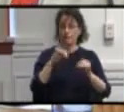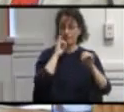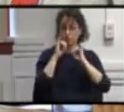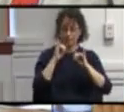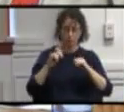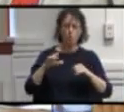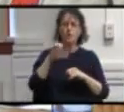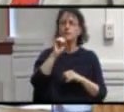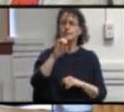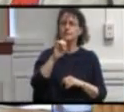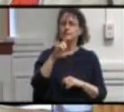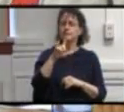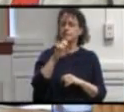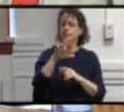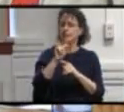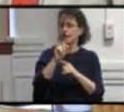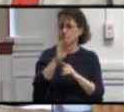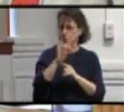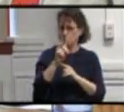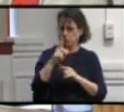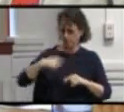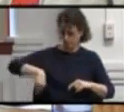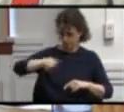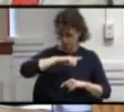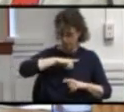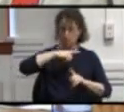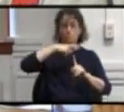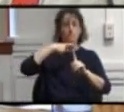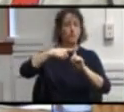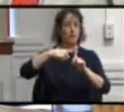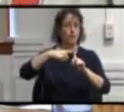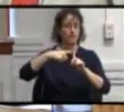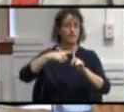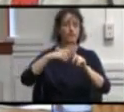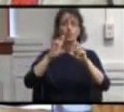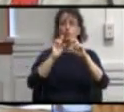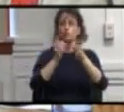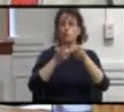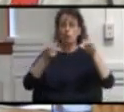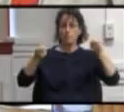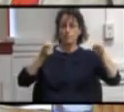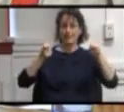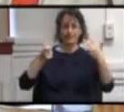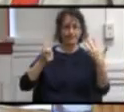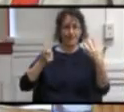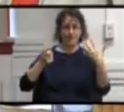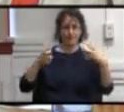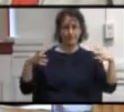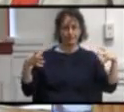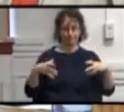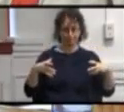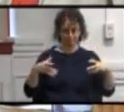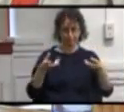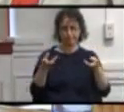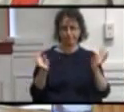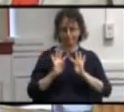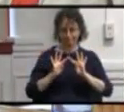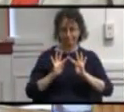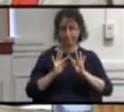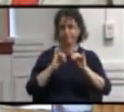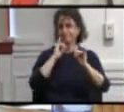whole with, I think it was five department heads who participated. And